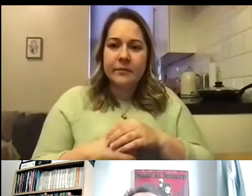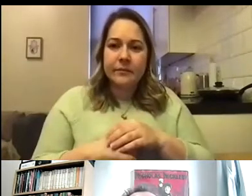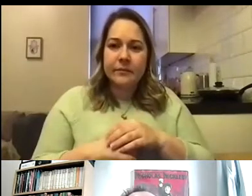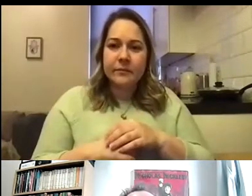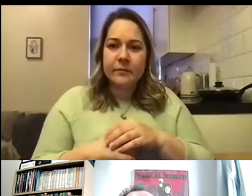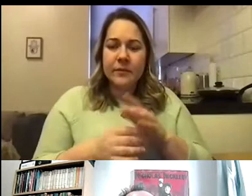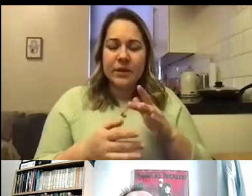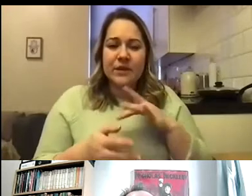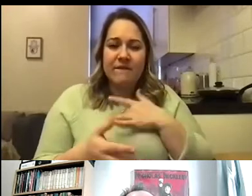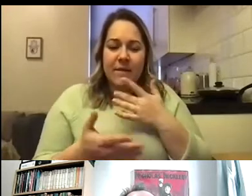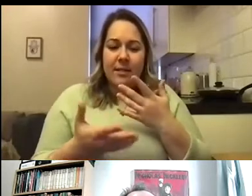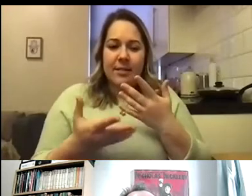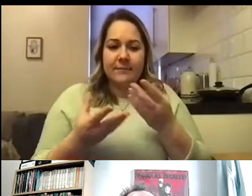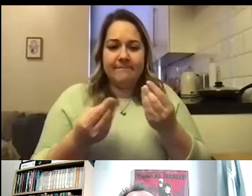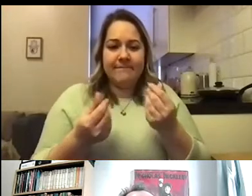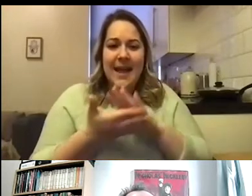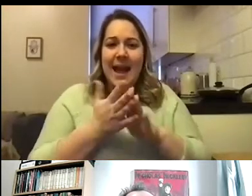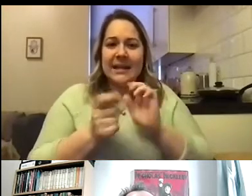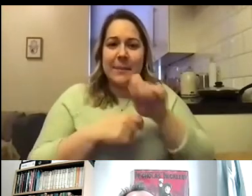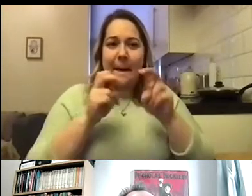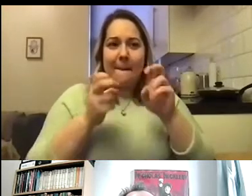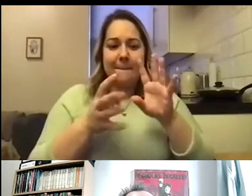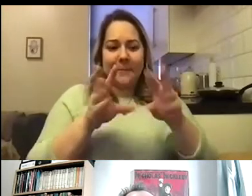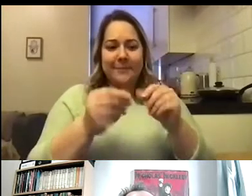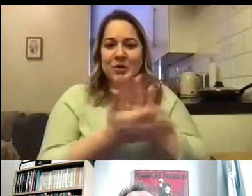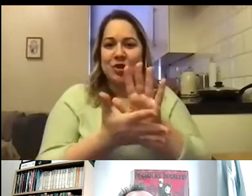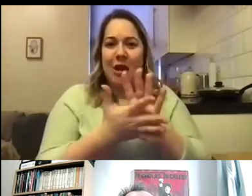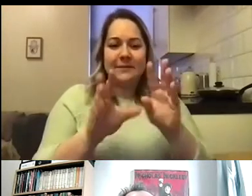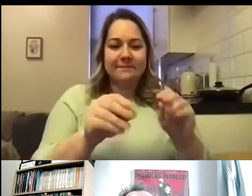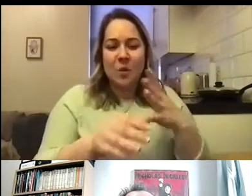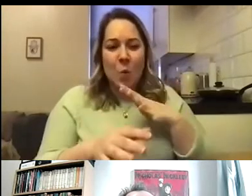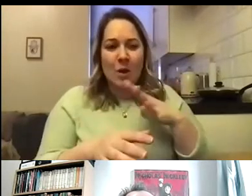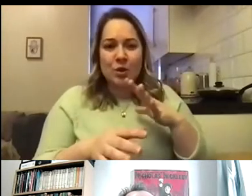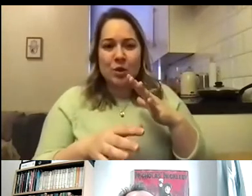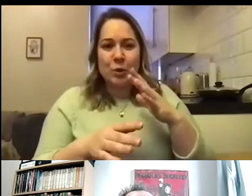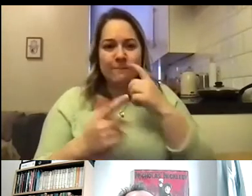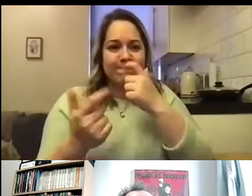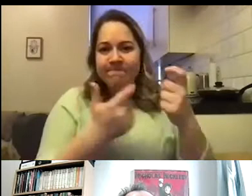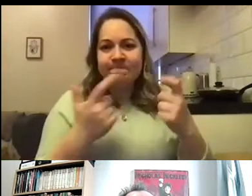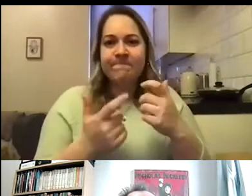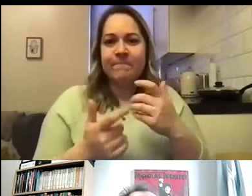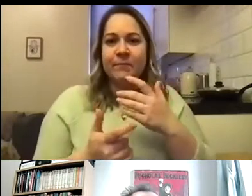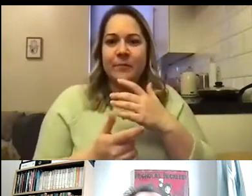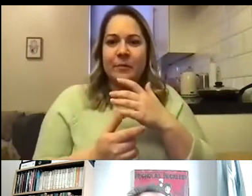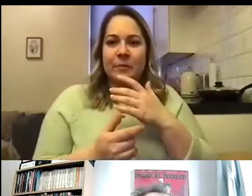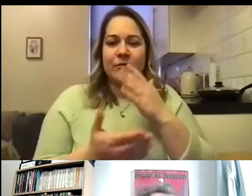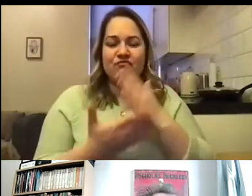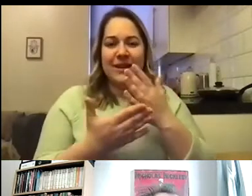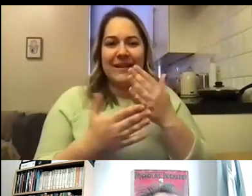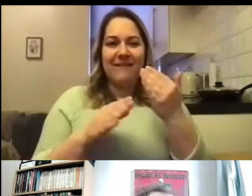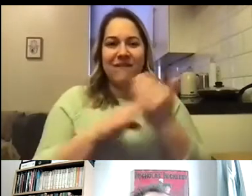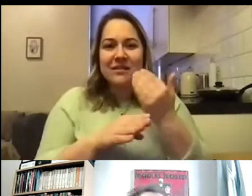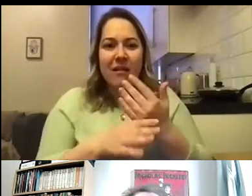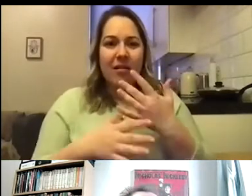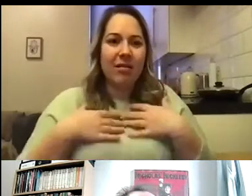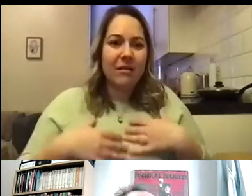you get your hands dirty with, you know, like you get everything out and you're like, it's very physical, it's very